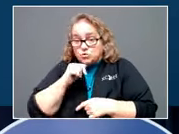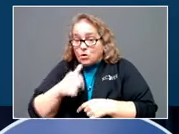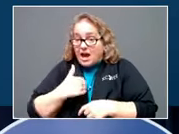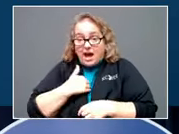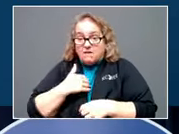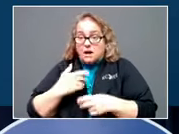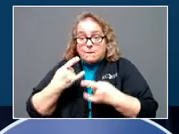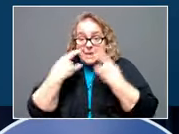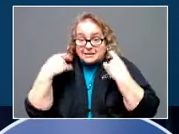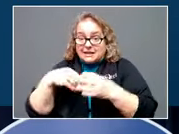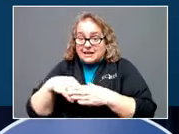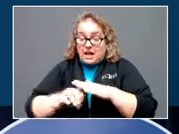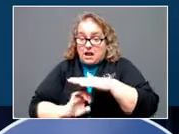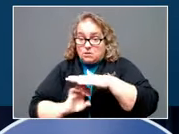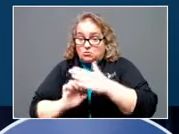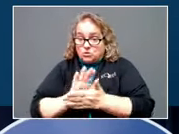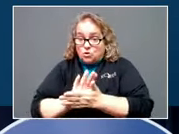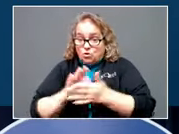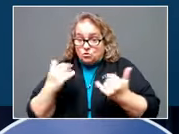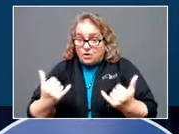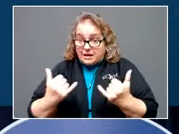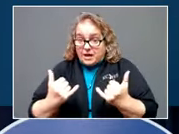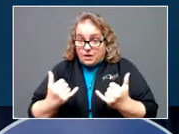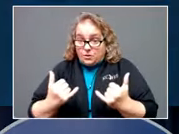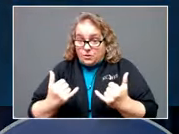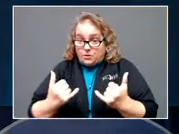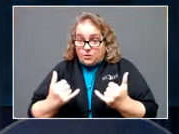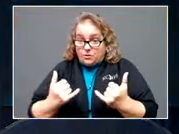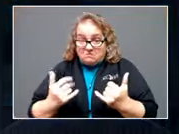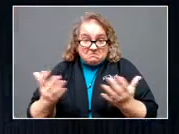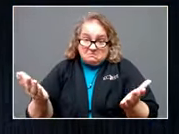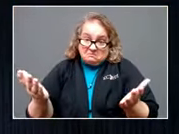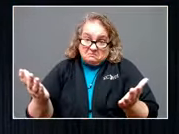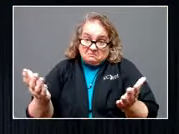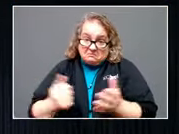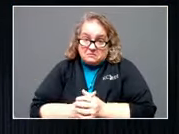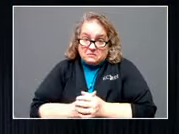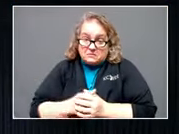school right now, what, you have 83%